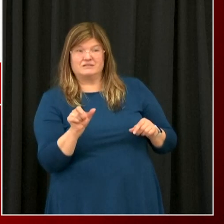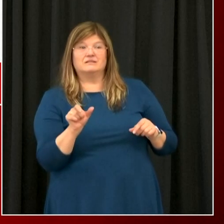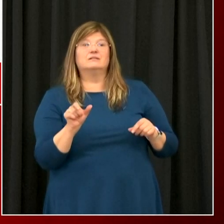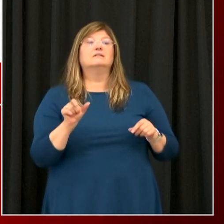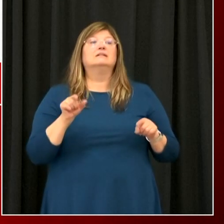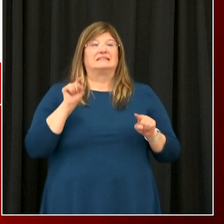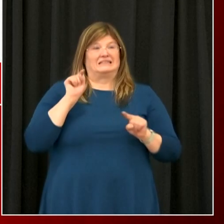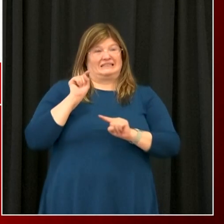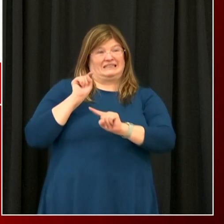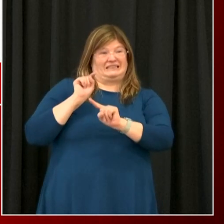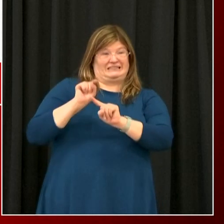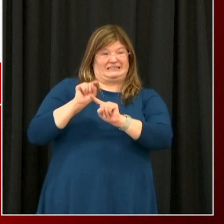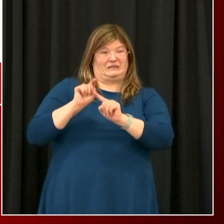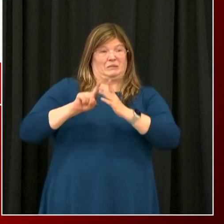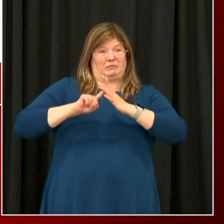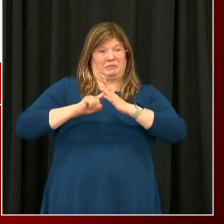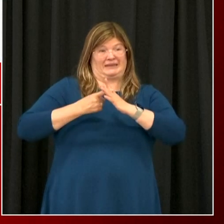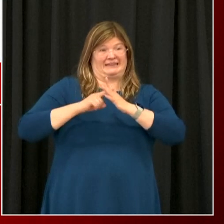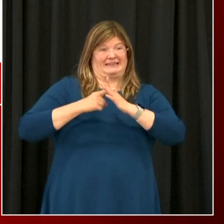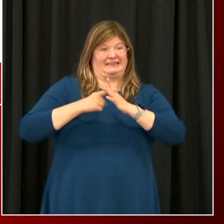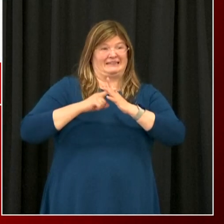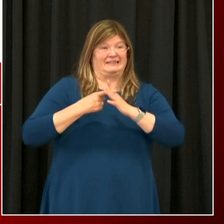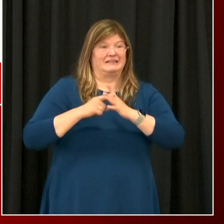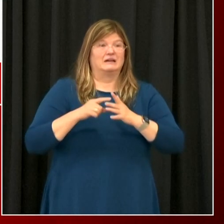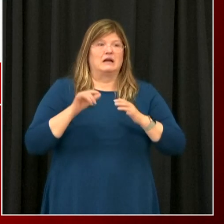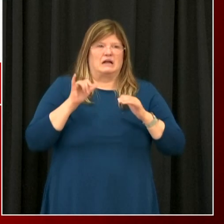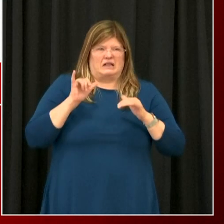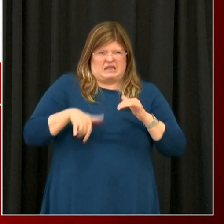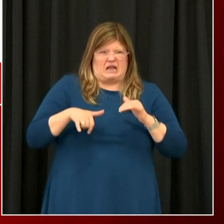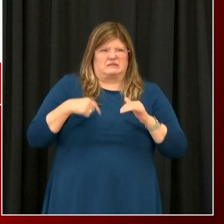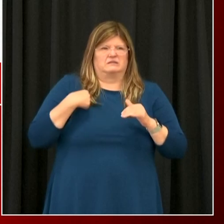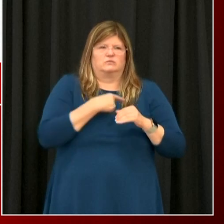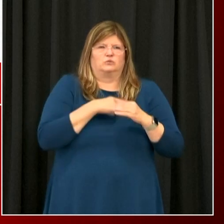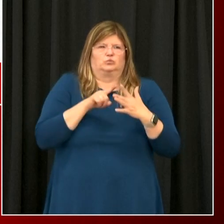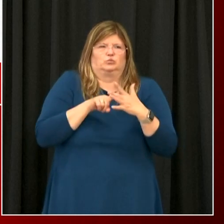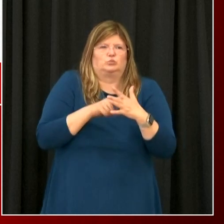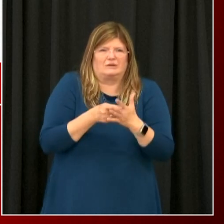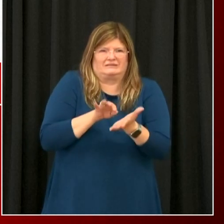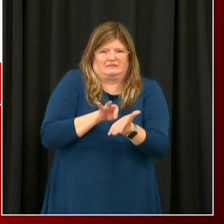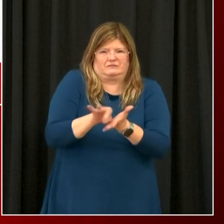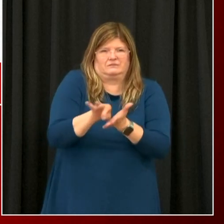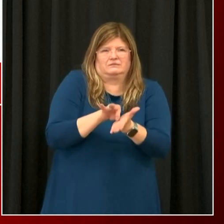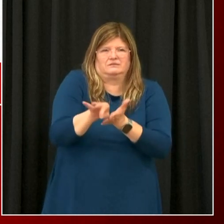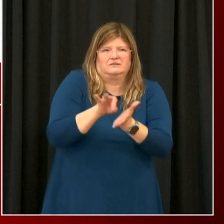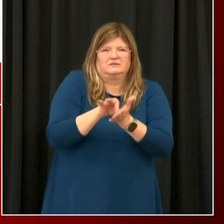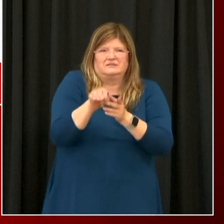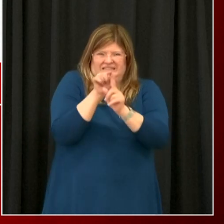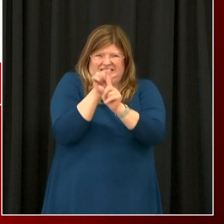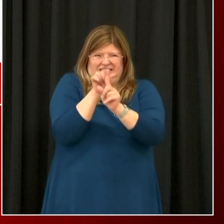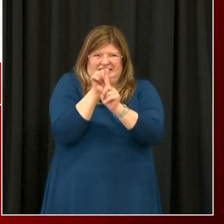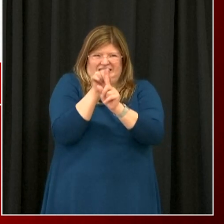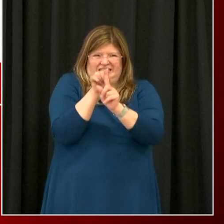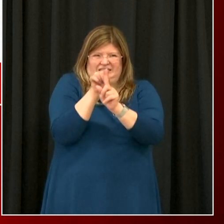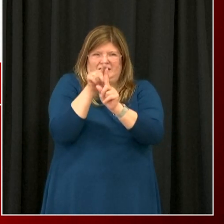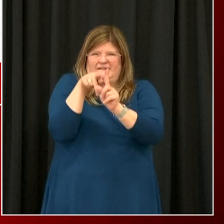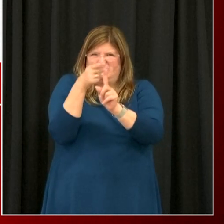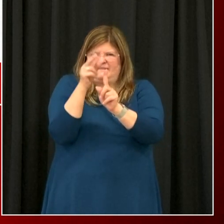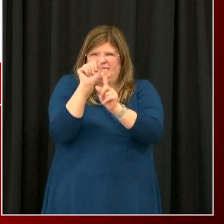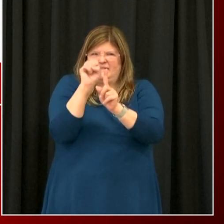area indicates when we chronologically began our phase 1.